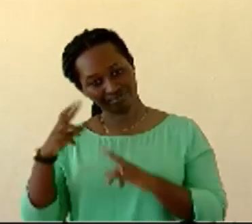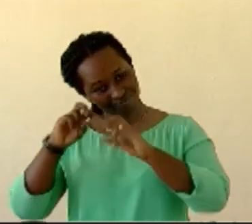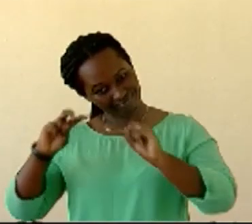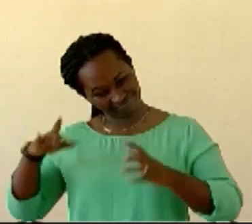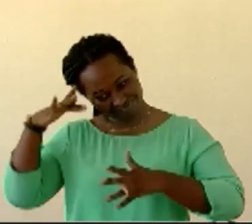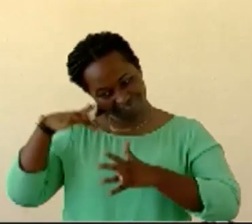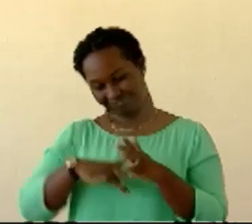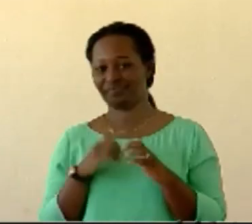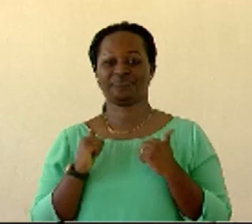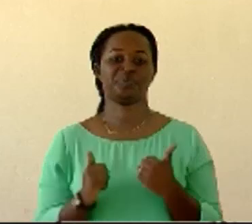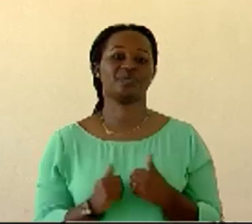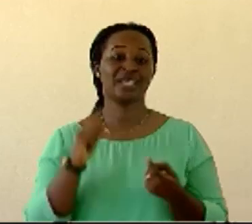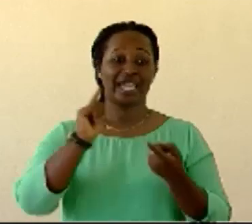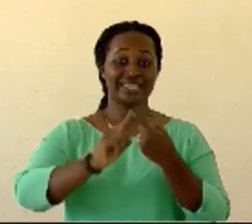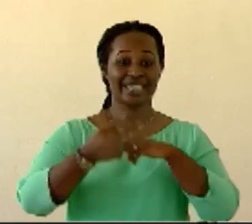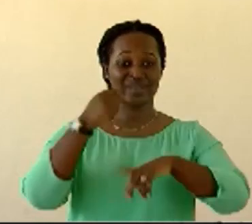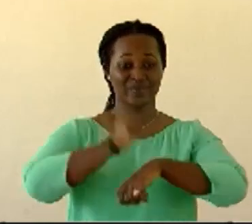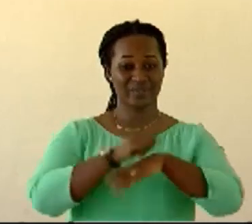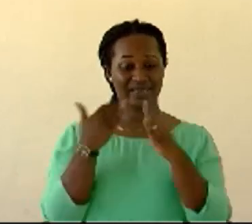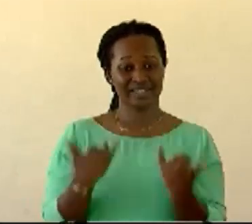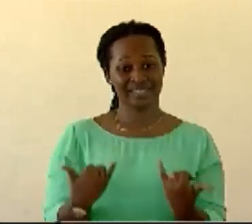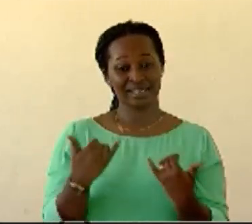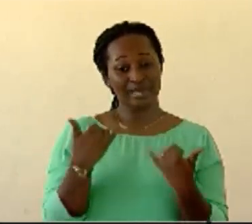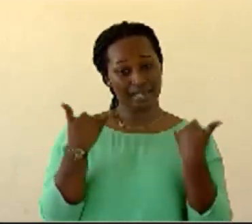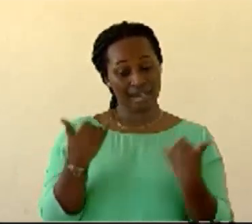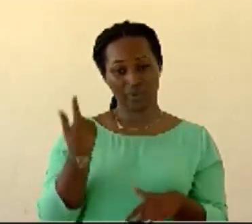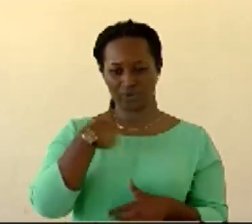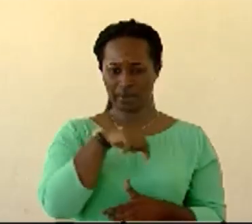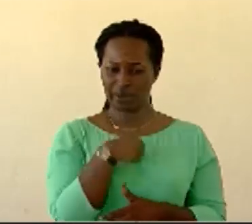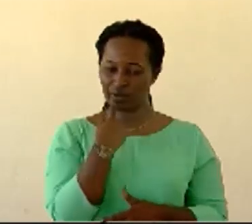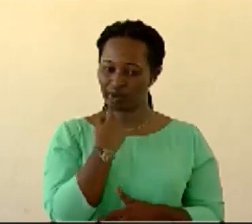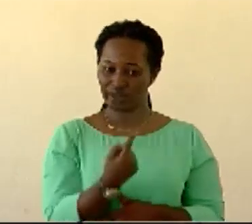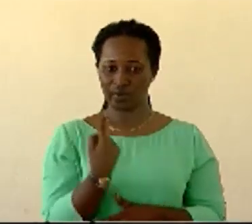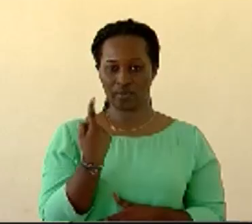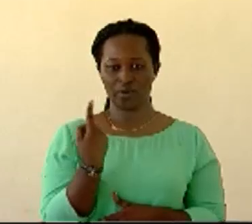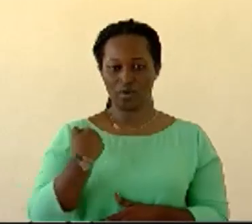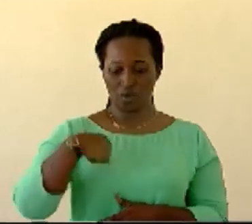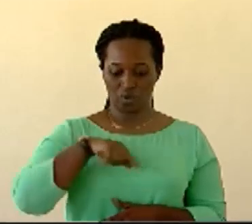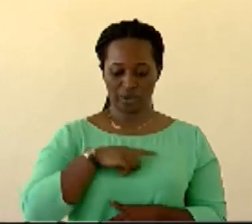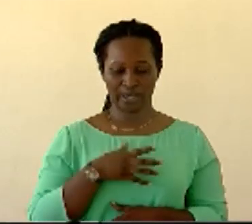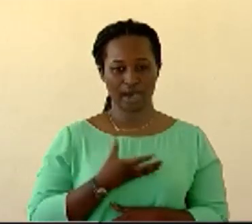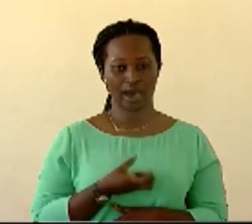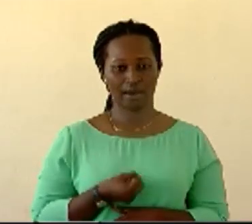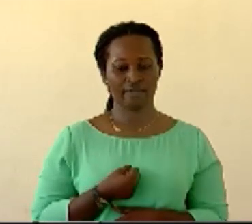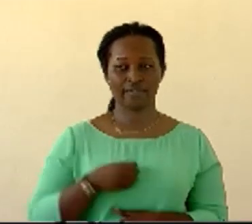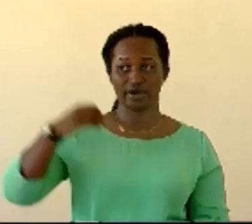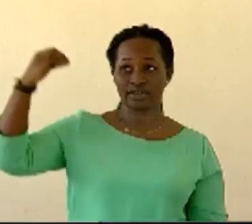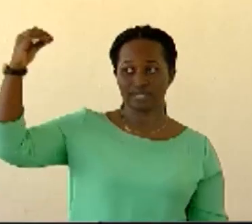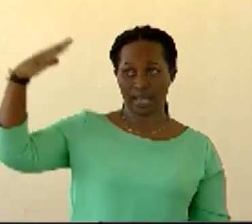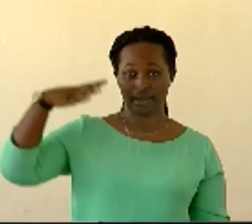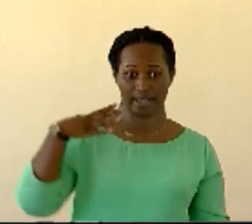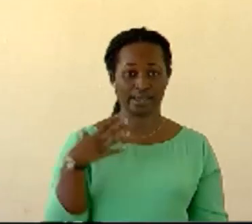Dear students, let us say we have sunlight